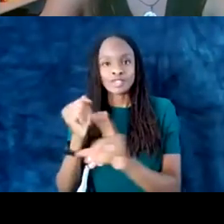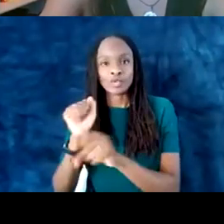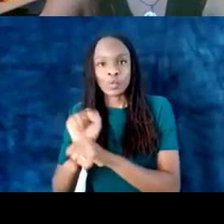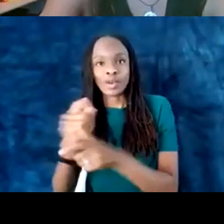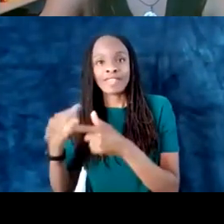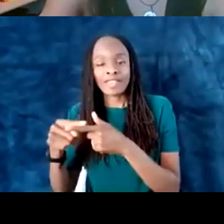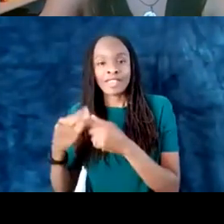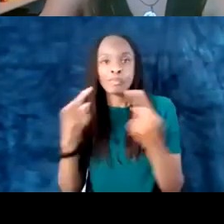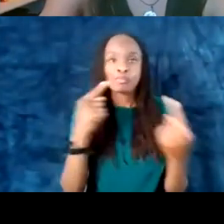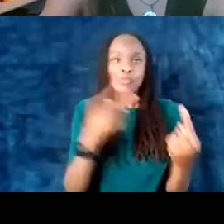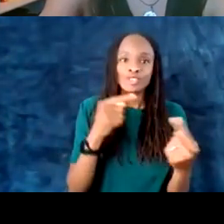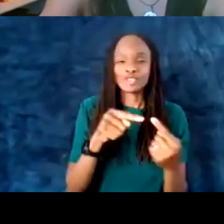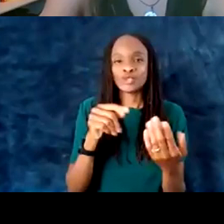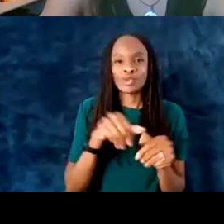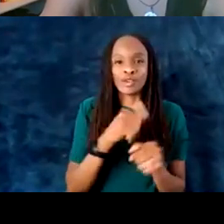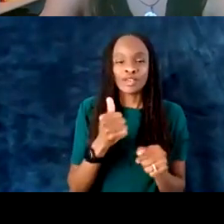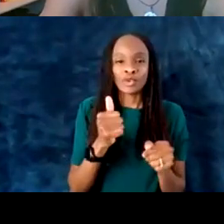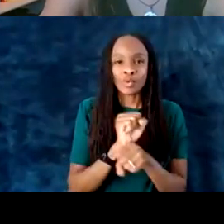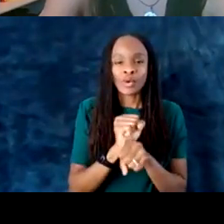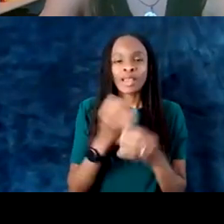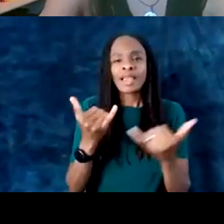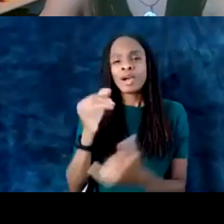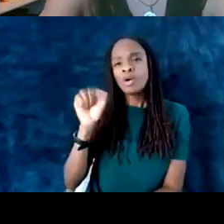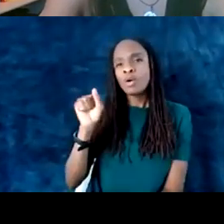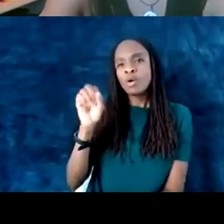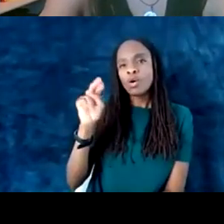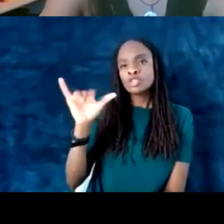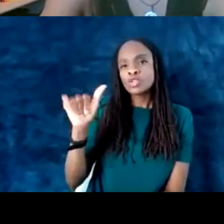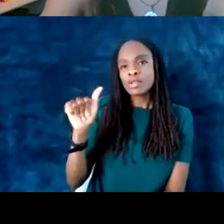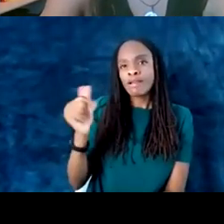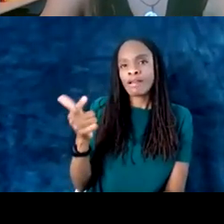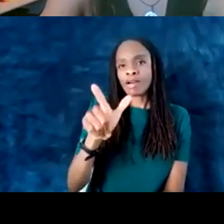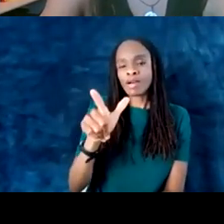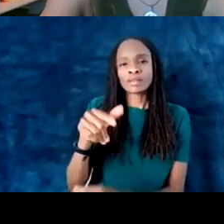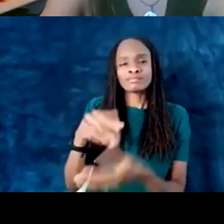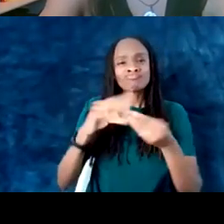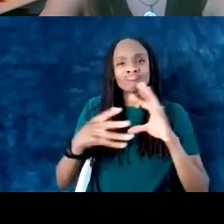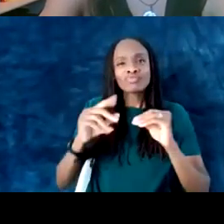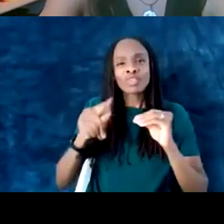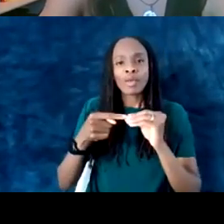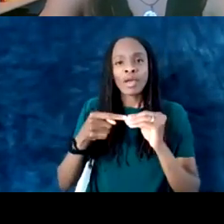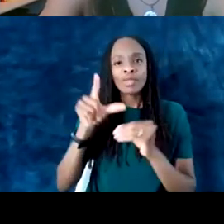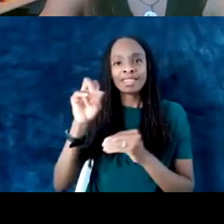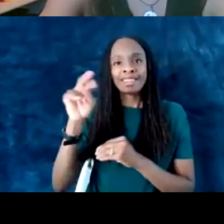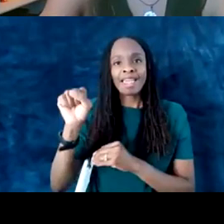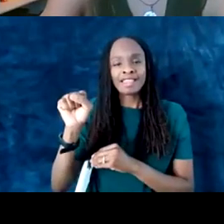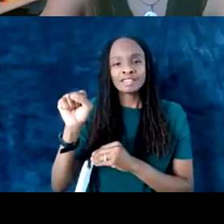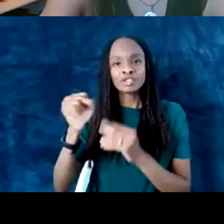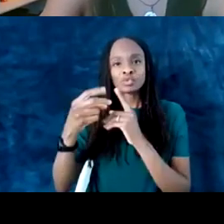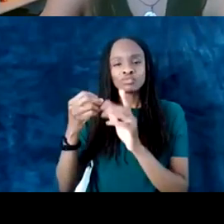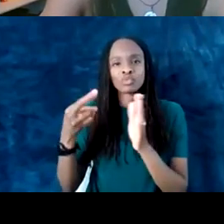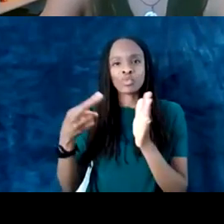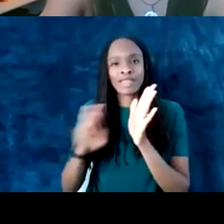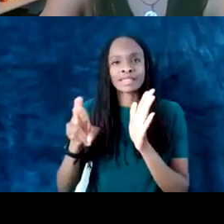well. And I wanted to move over to Sonya, and if you could tell us a bit about the Lens Reflected Research initiative that you